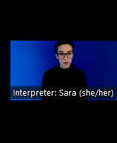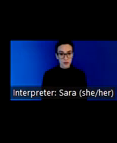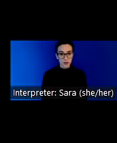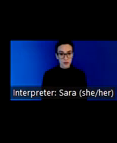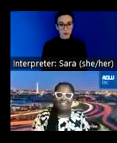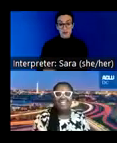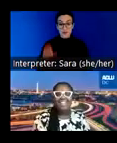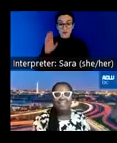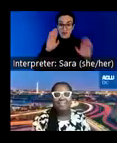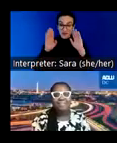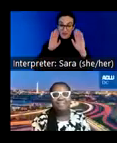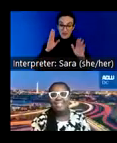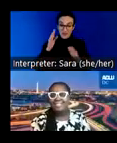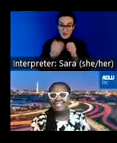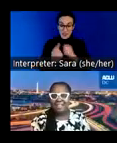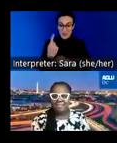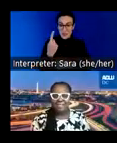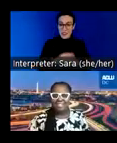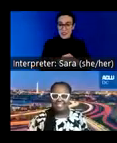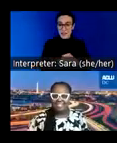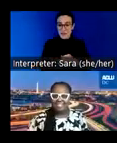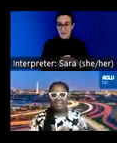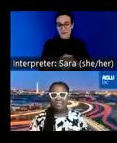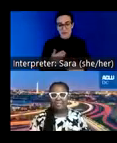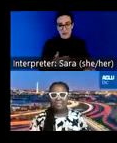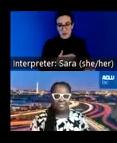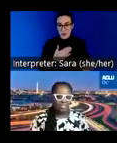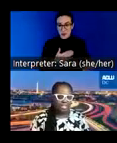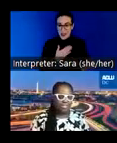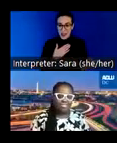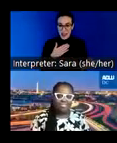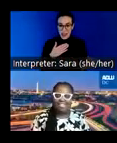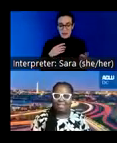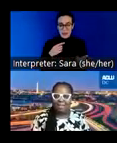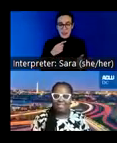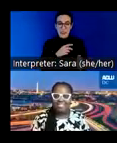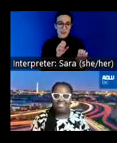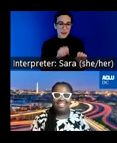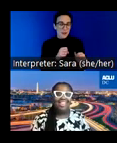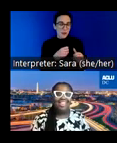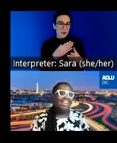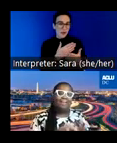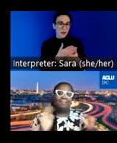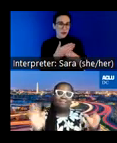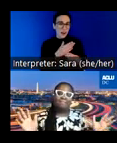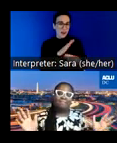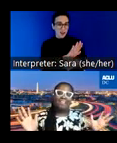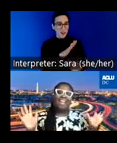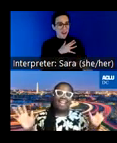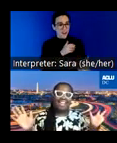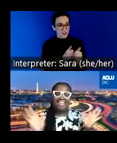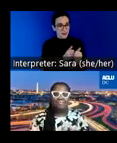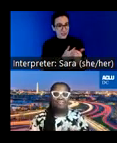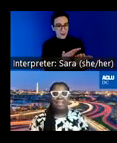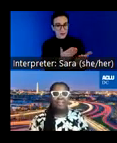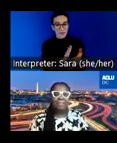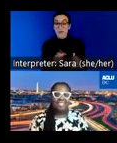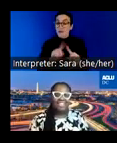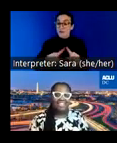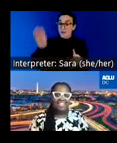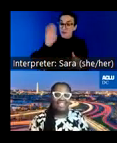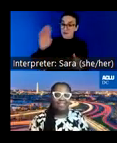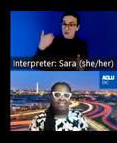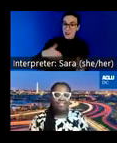Hello, everyone. So happy that Nazim was able to share that lovely update. But hi, I'm